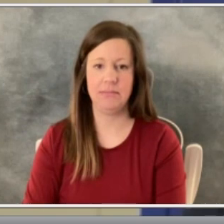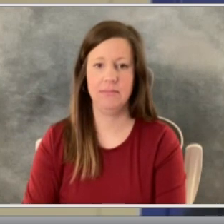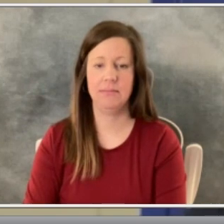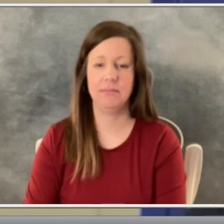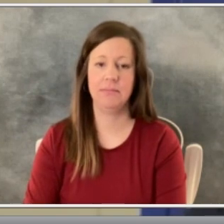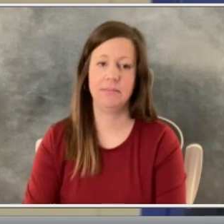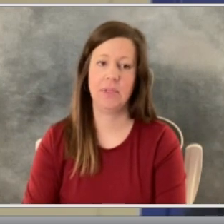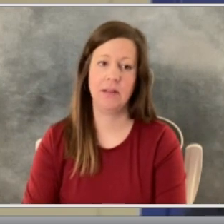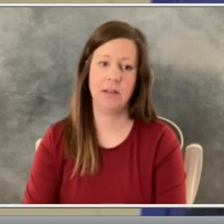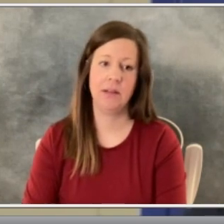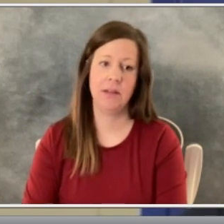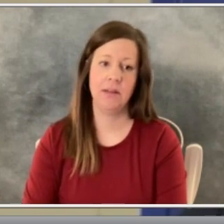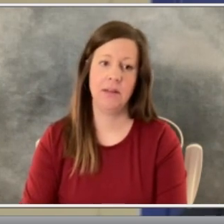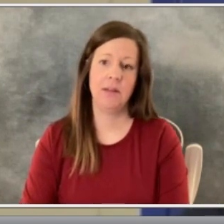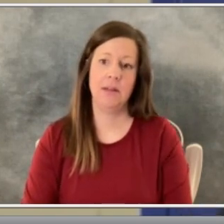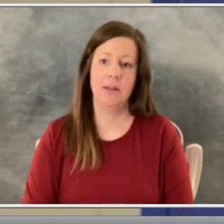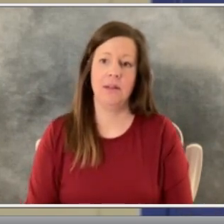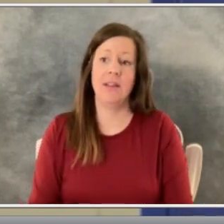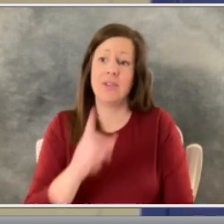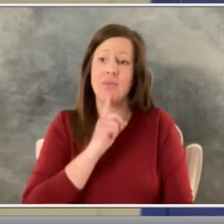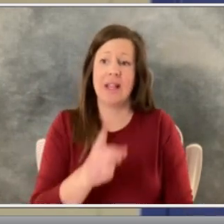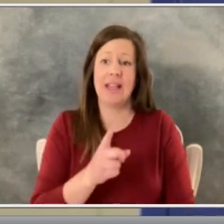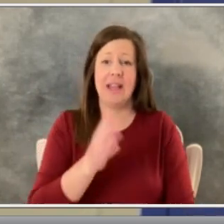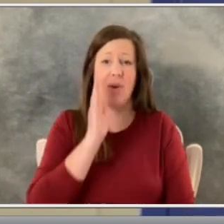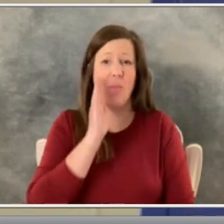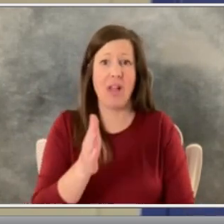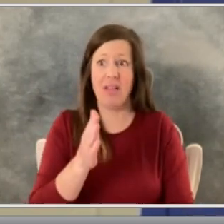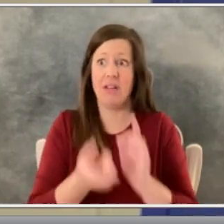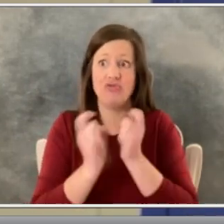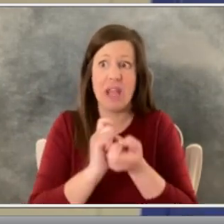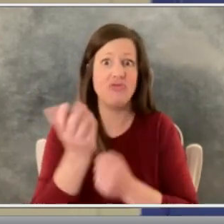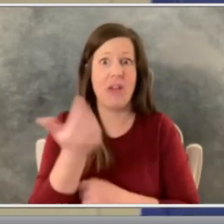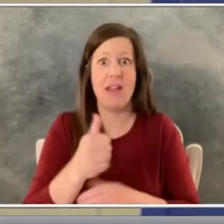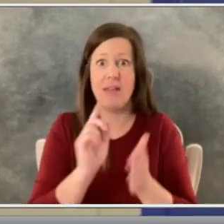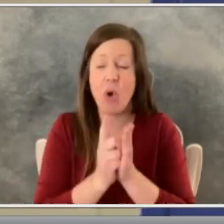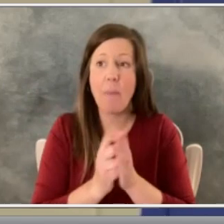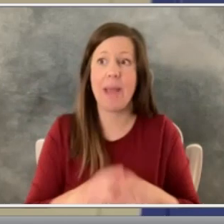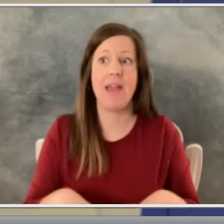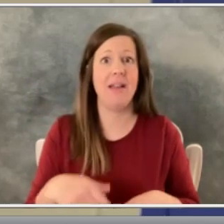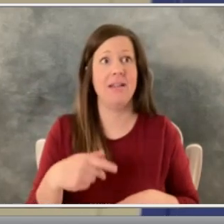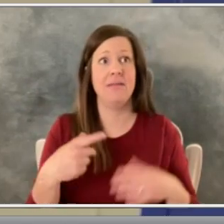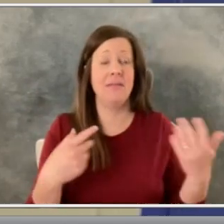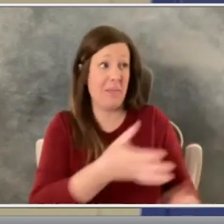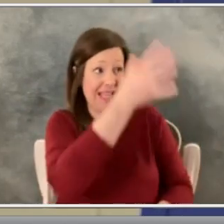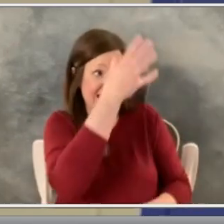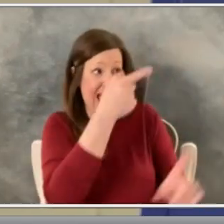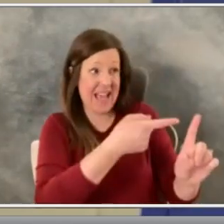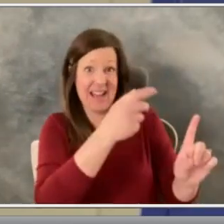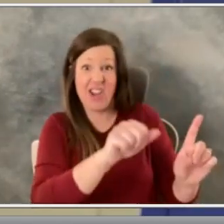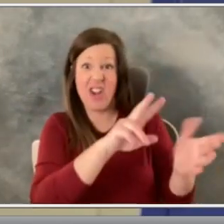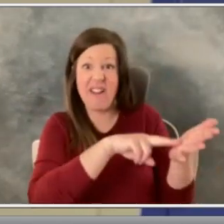my dad could change at any moment. He could fall down, break a hip. And what's next? What's my